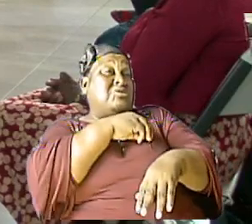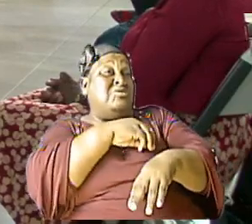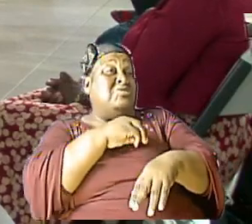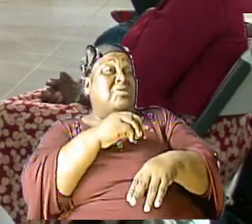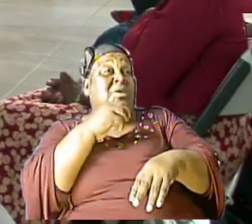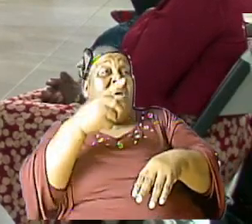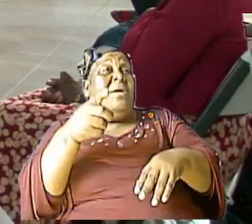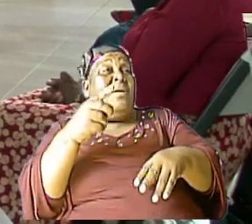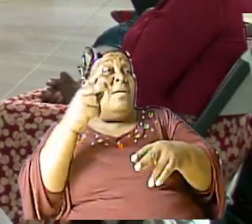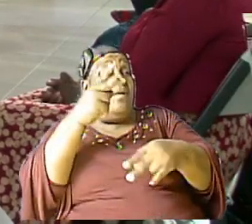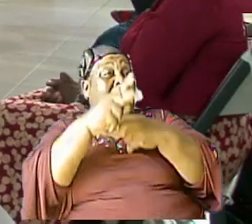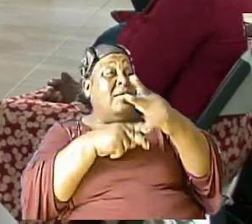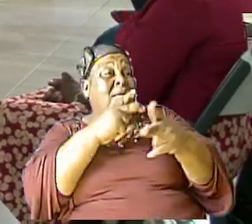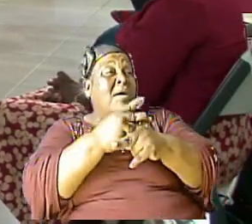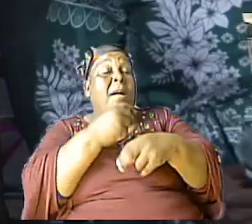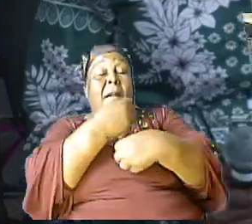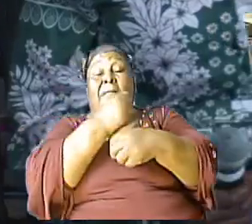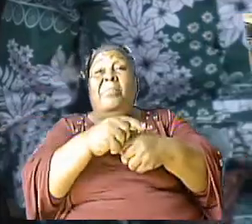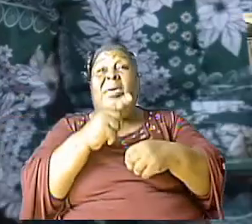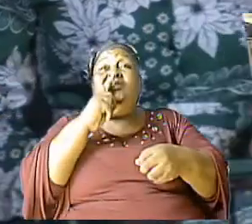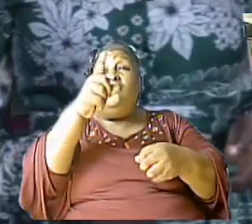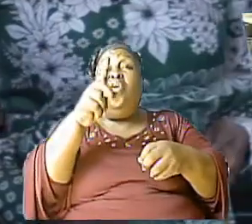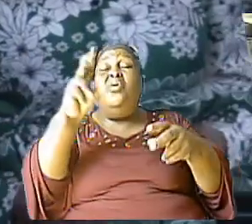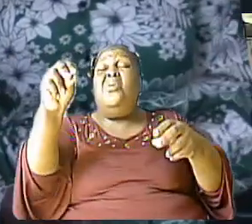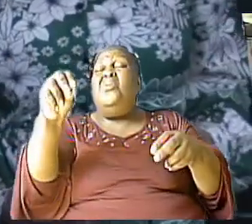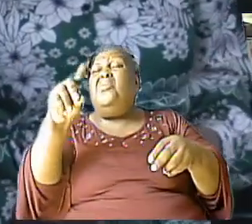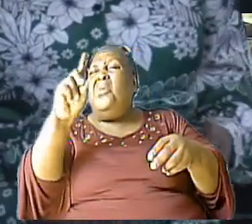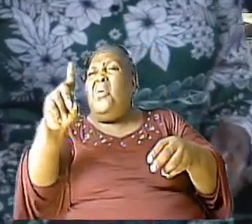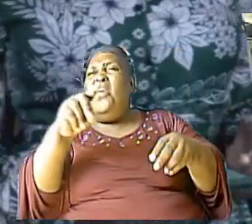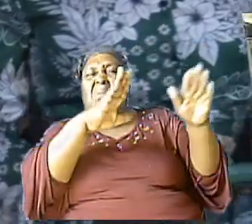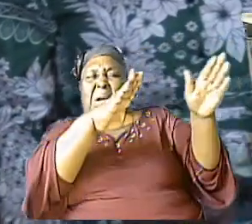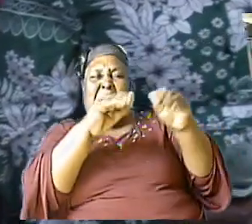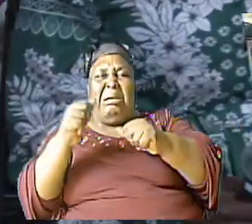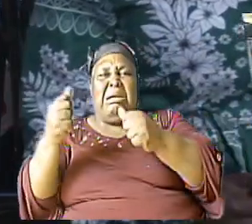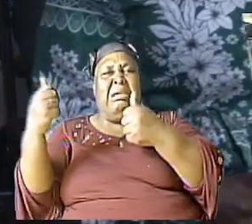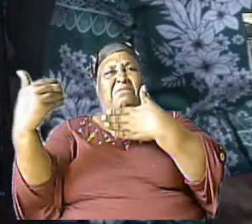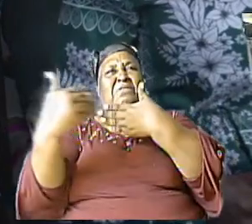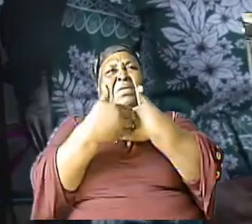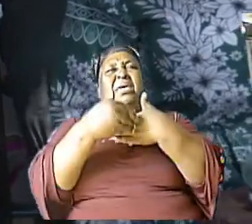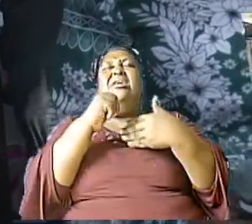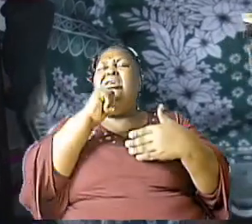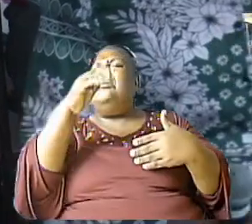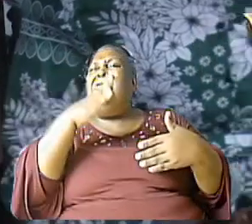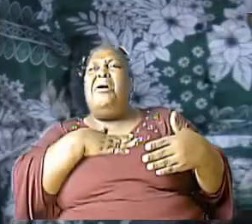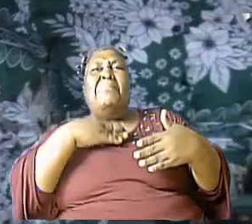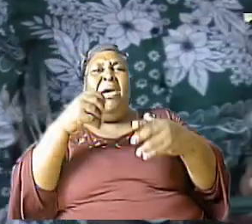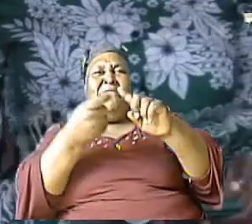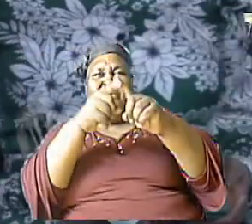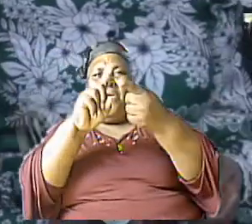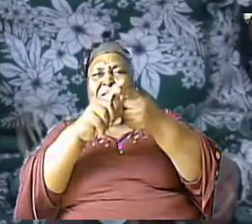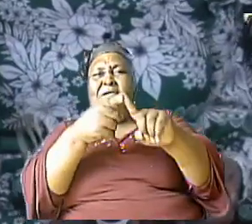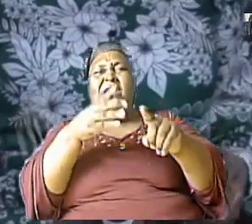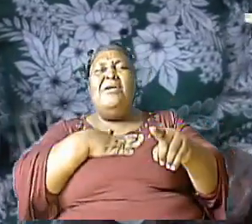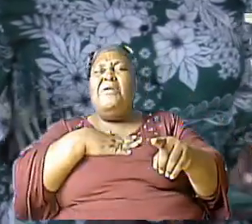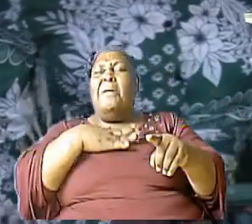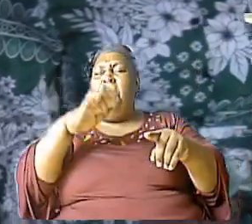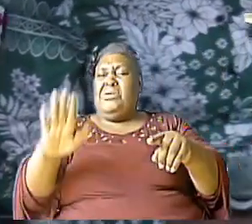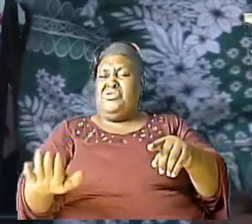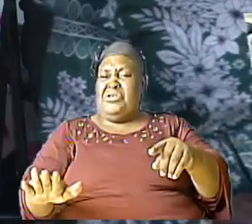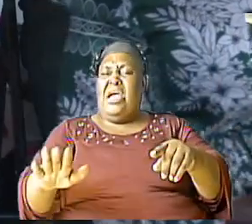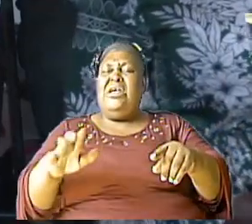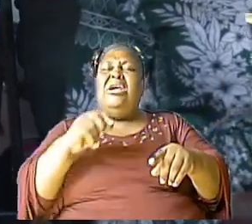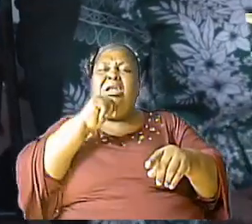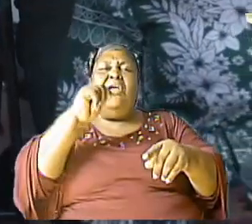carefully, ensuring that no one is left behind. Not my friend, not my child, not